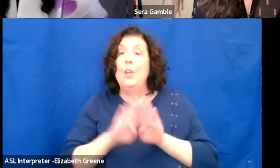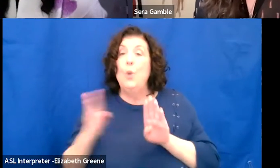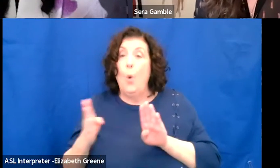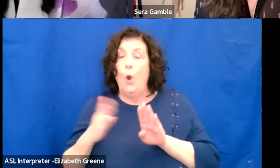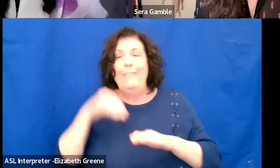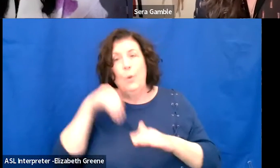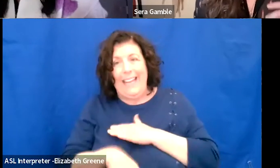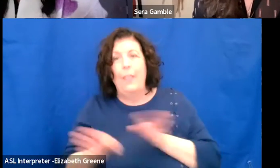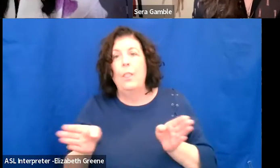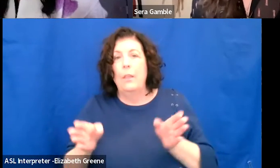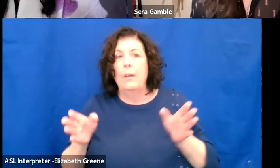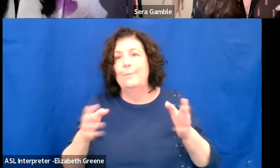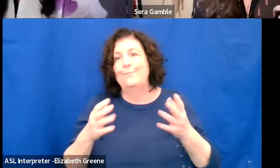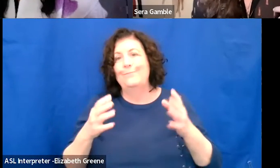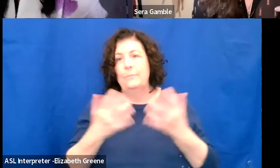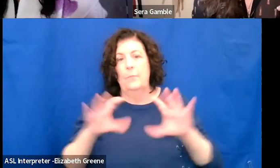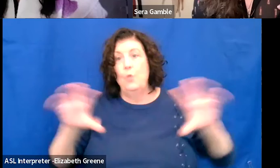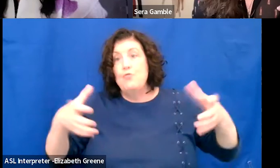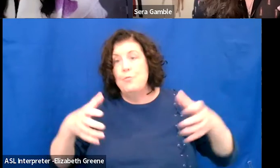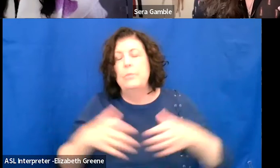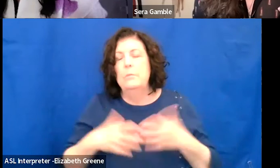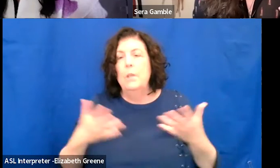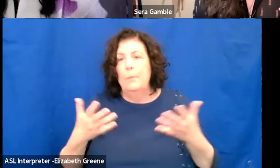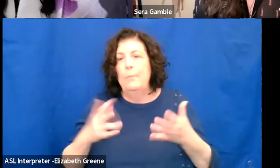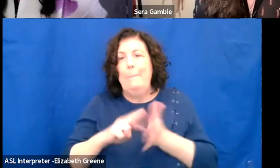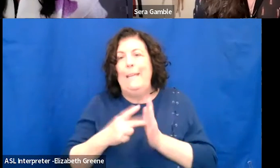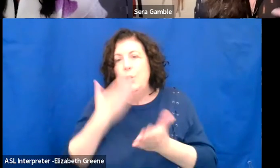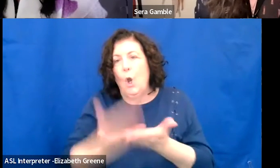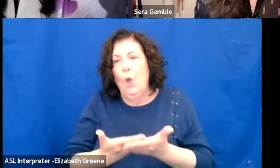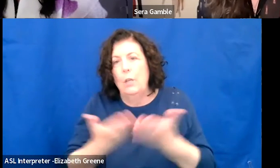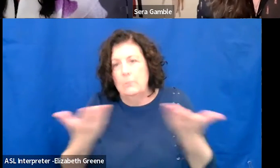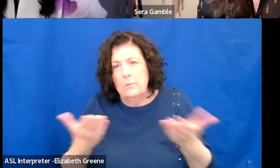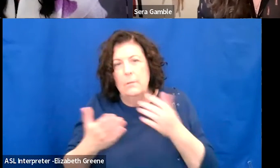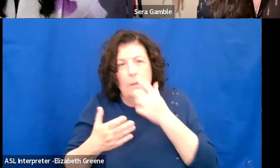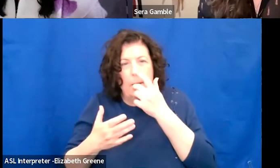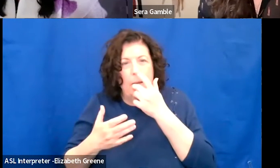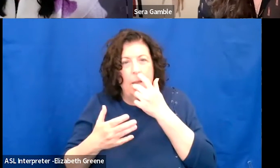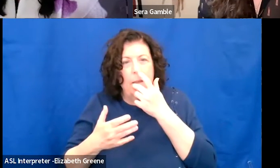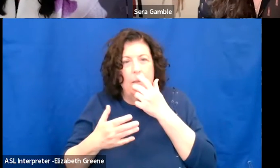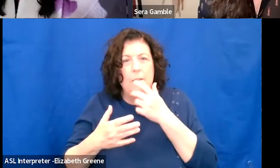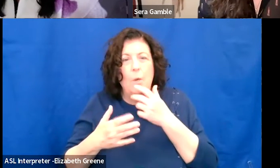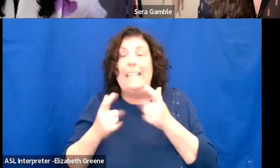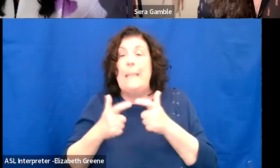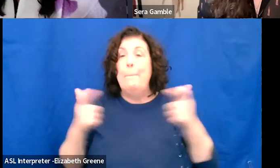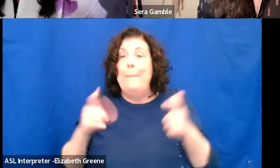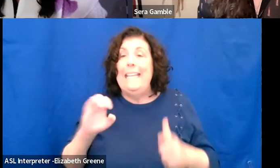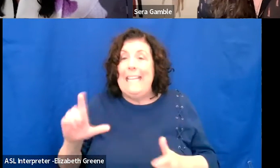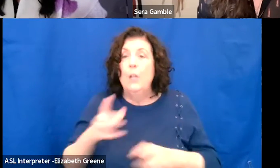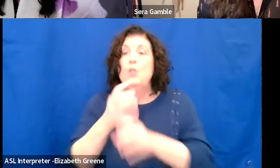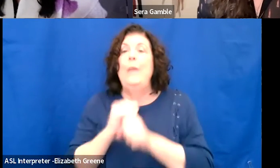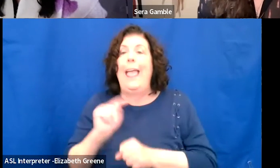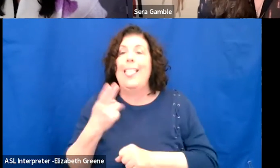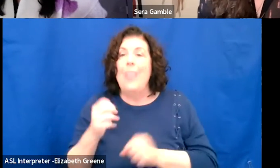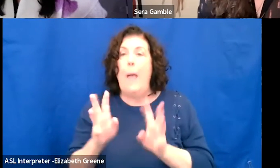are recommendations to be had, we've probably already heard them. So it is a big deal to get the meeting with the showrunner.